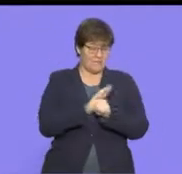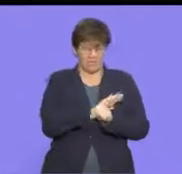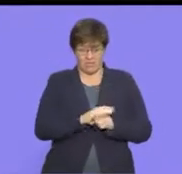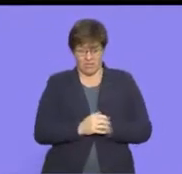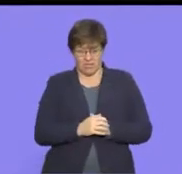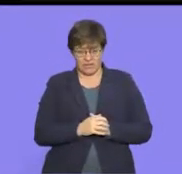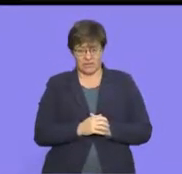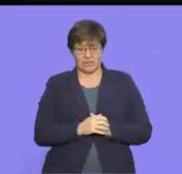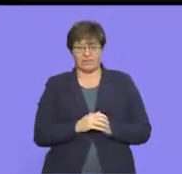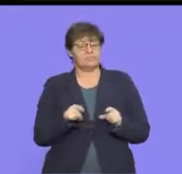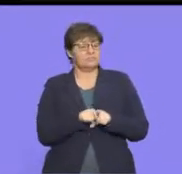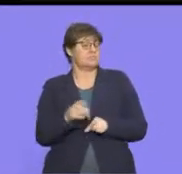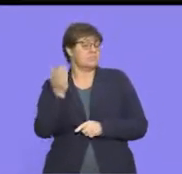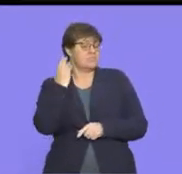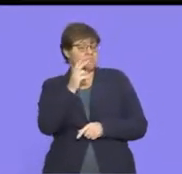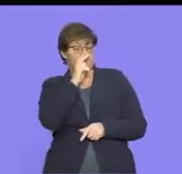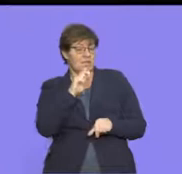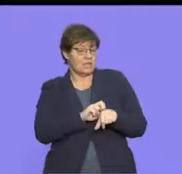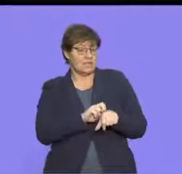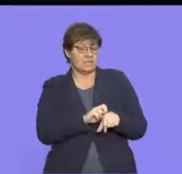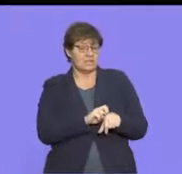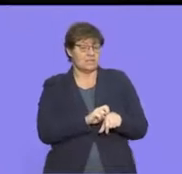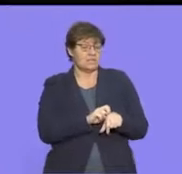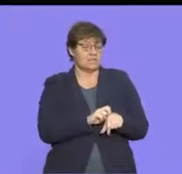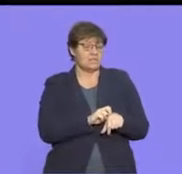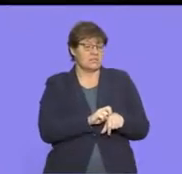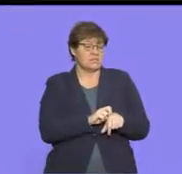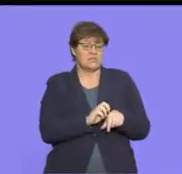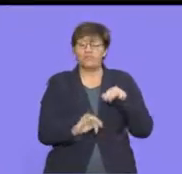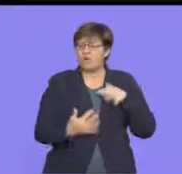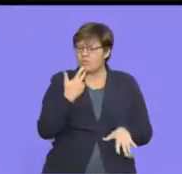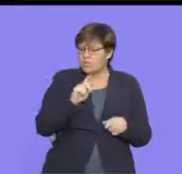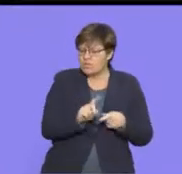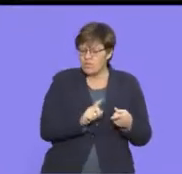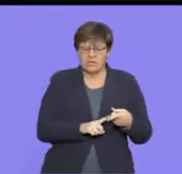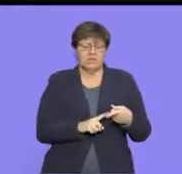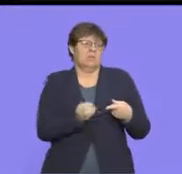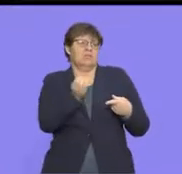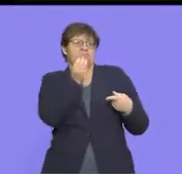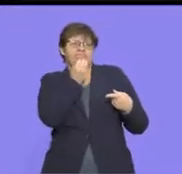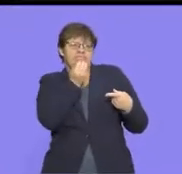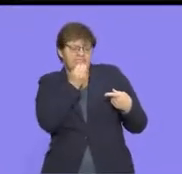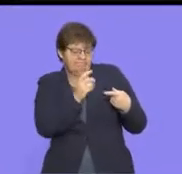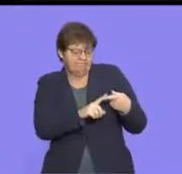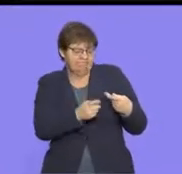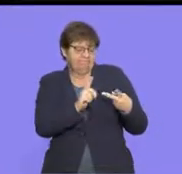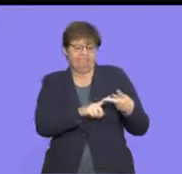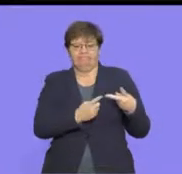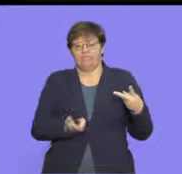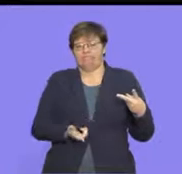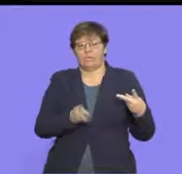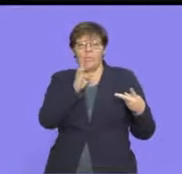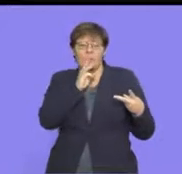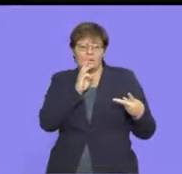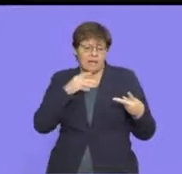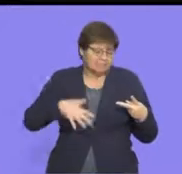in the body. Okay, and as I said to you before, what do we need to transport? We need to get food to the different places, that's the